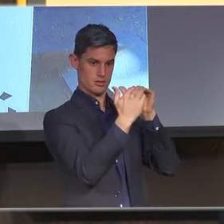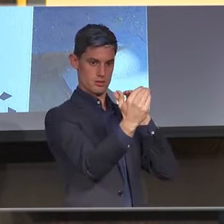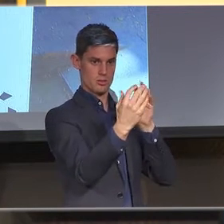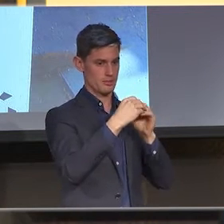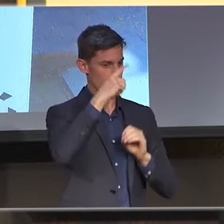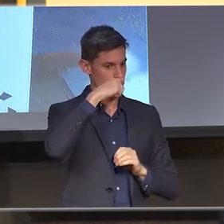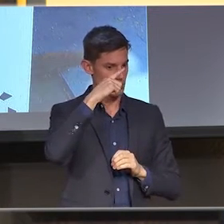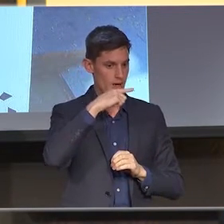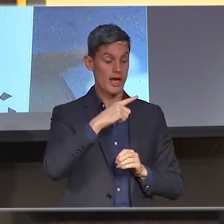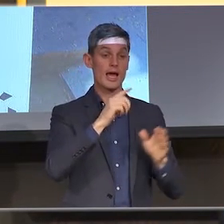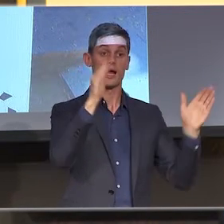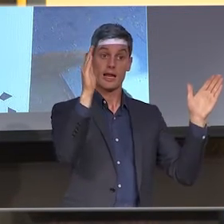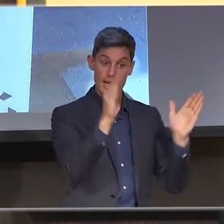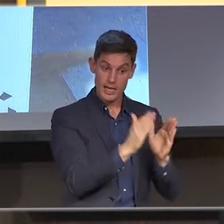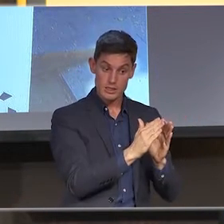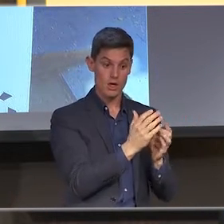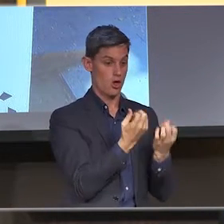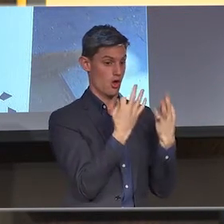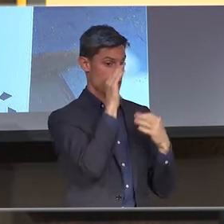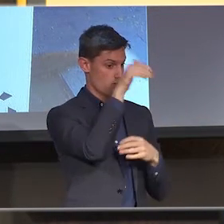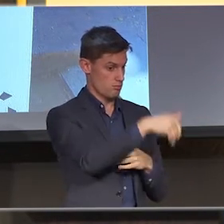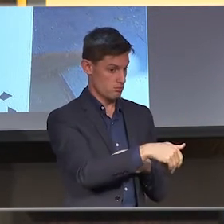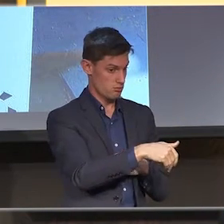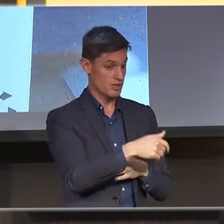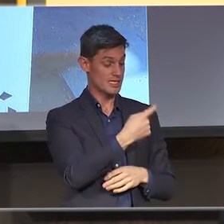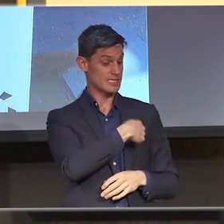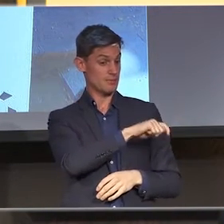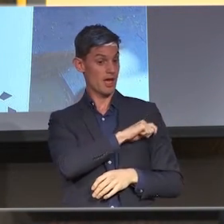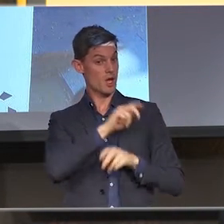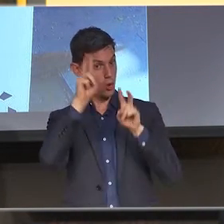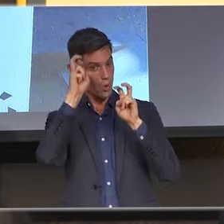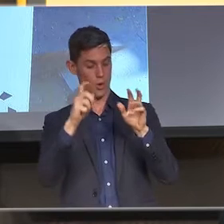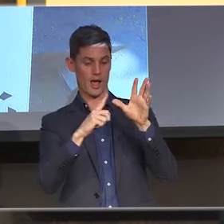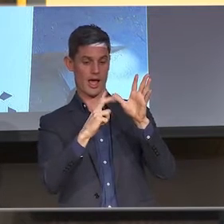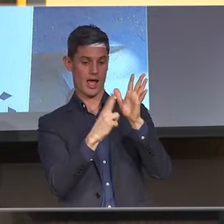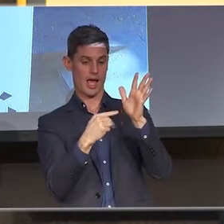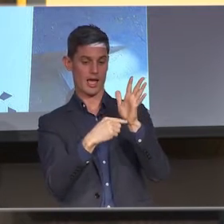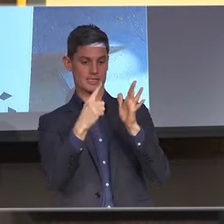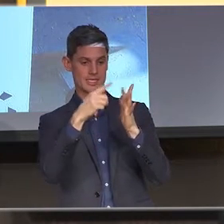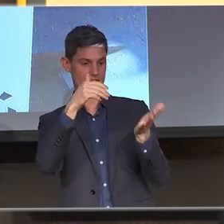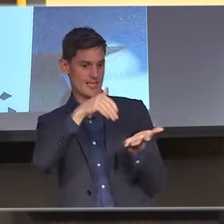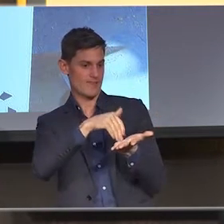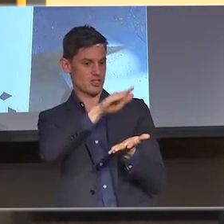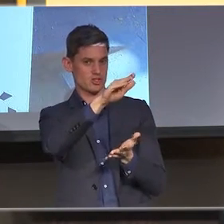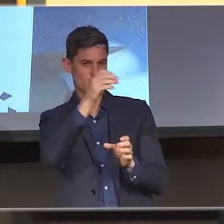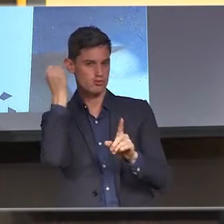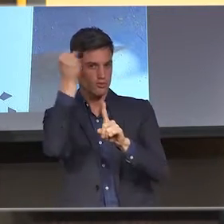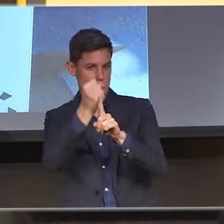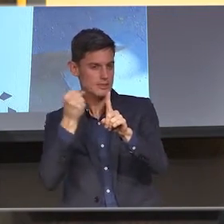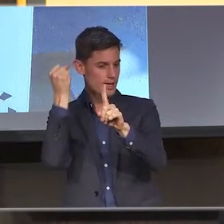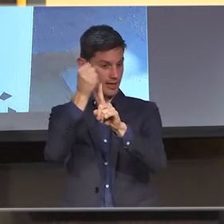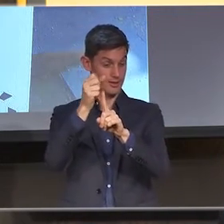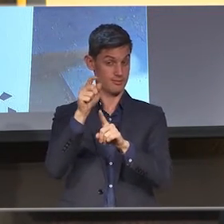decline in homelessness. Known as Spain's anti-eviction crusader, or Barcelona's protest